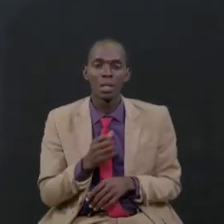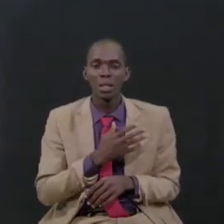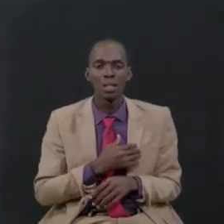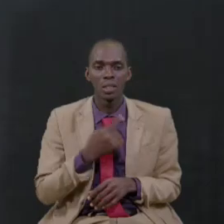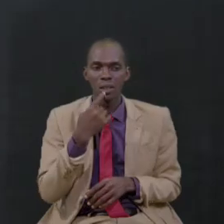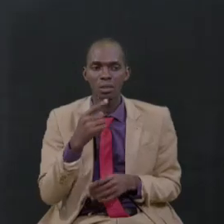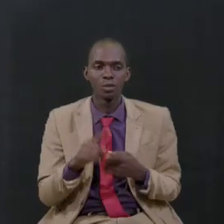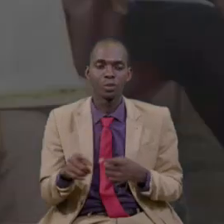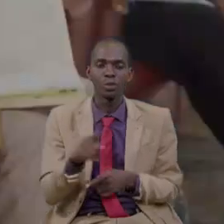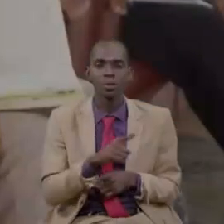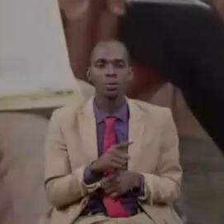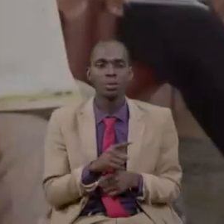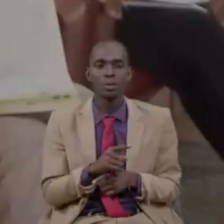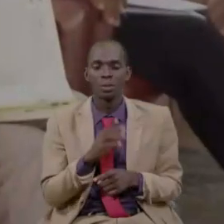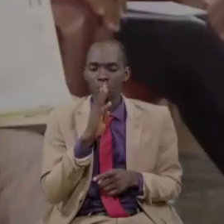what did he say?